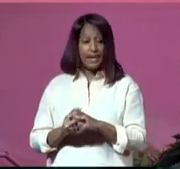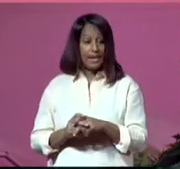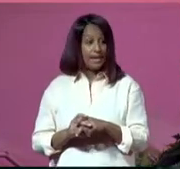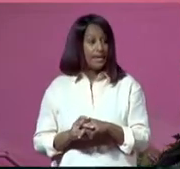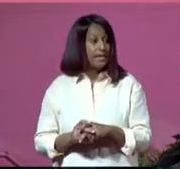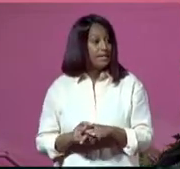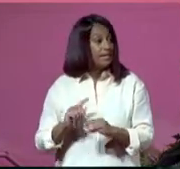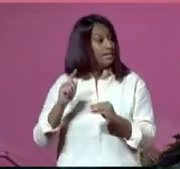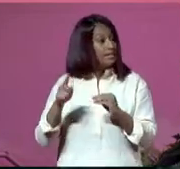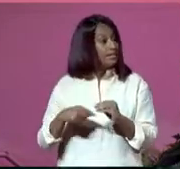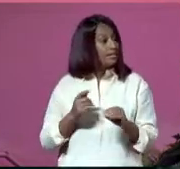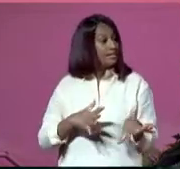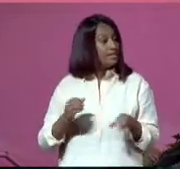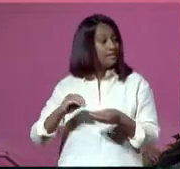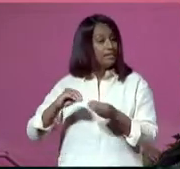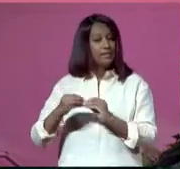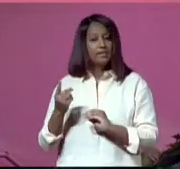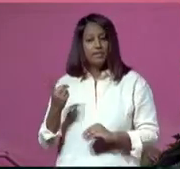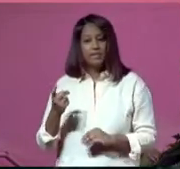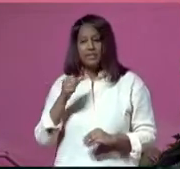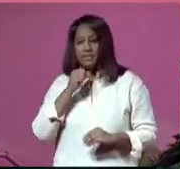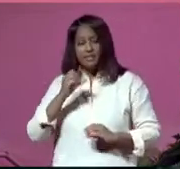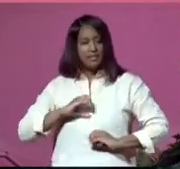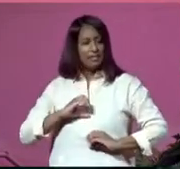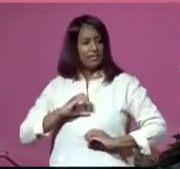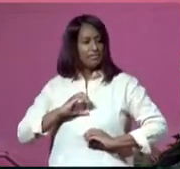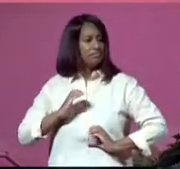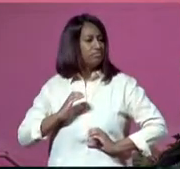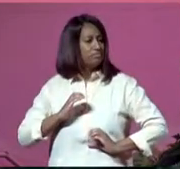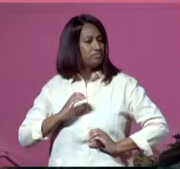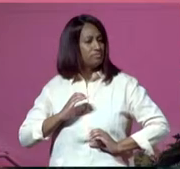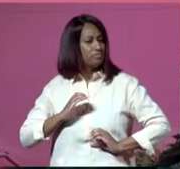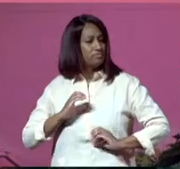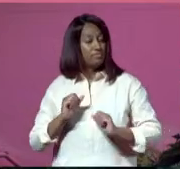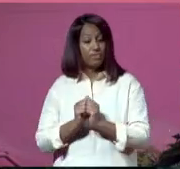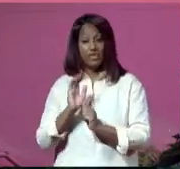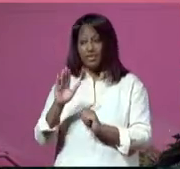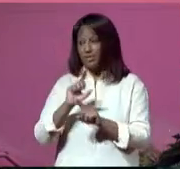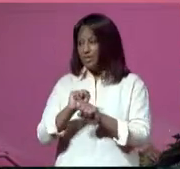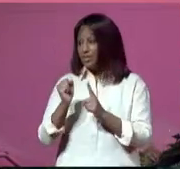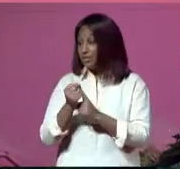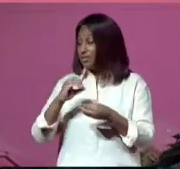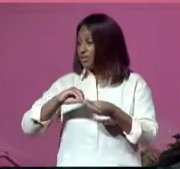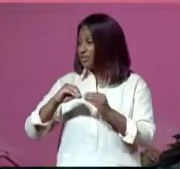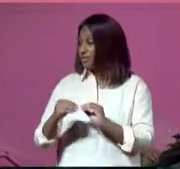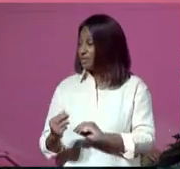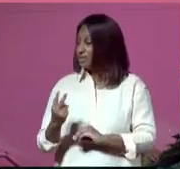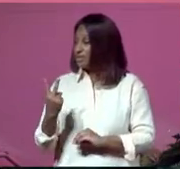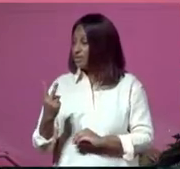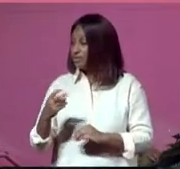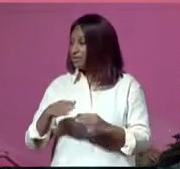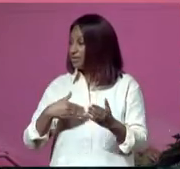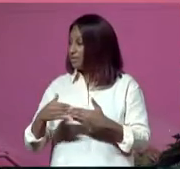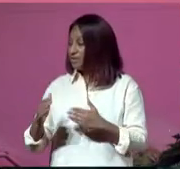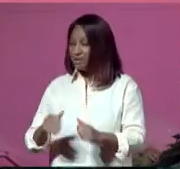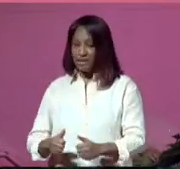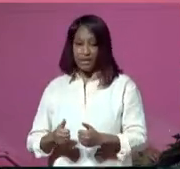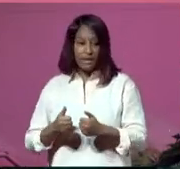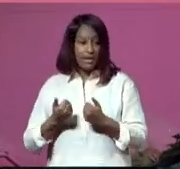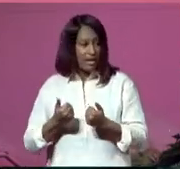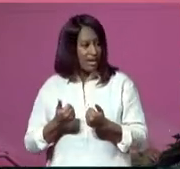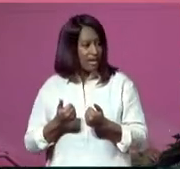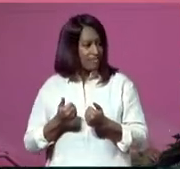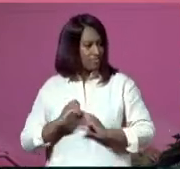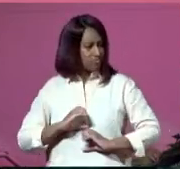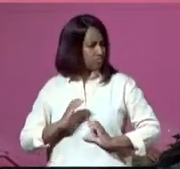one, you are dissatisfied with your current situation. And number two, no matter how dissatisfied